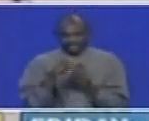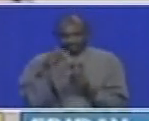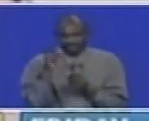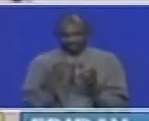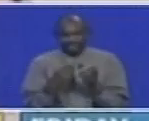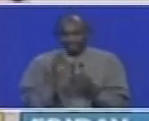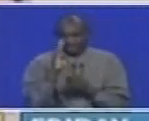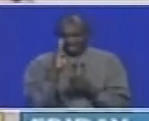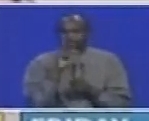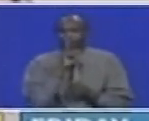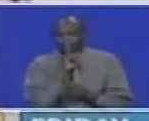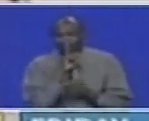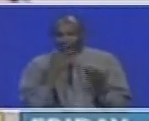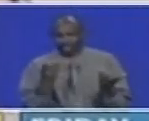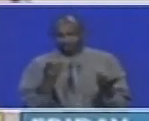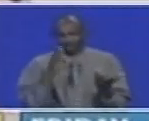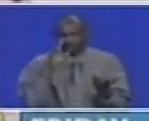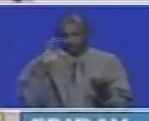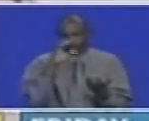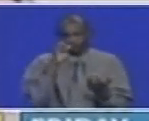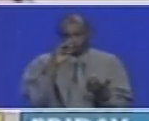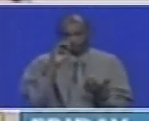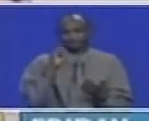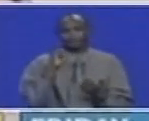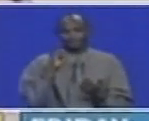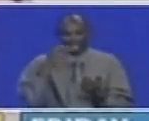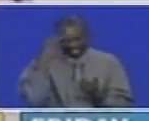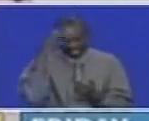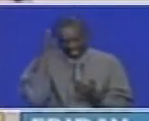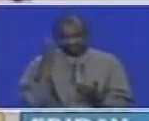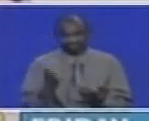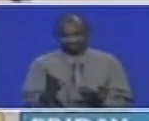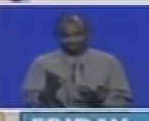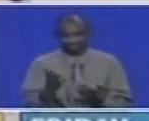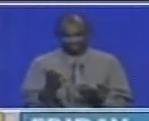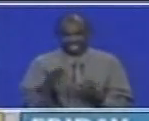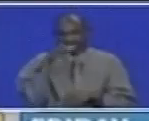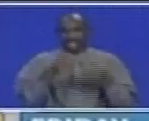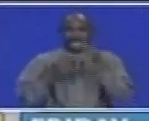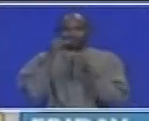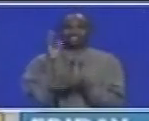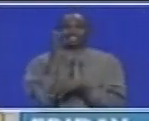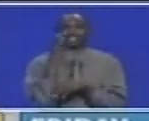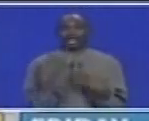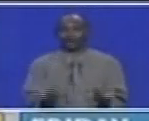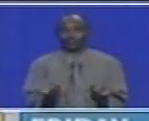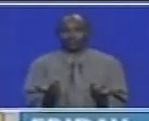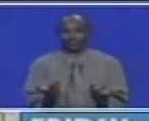silent. So, comb, to comb the hair. To climb a tree.